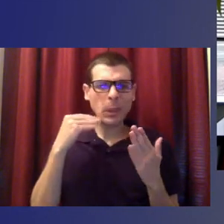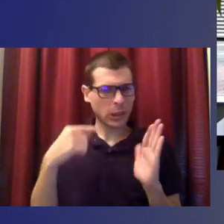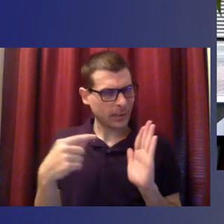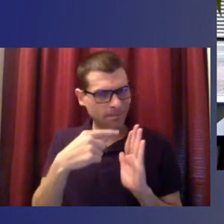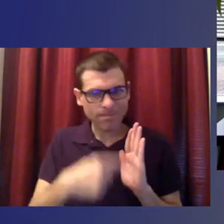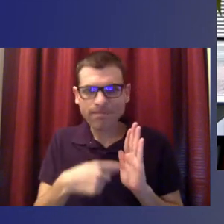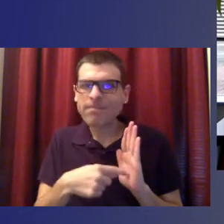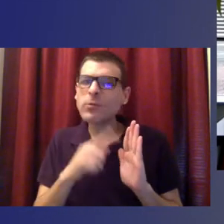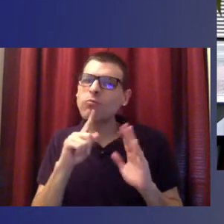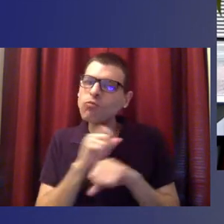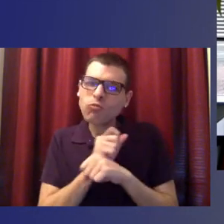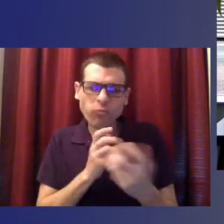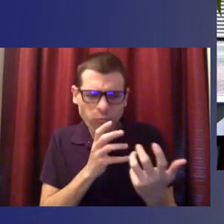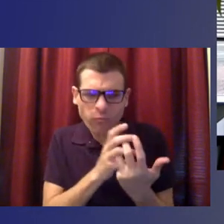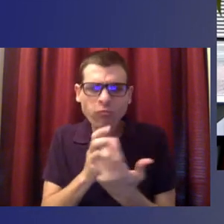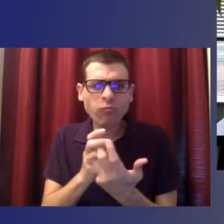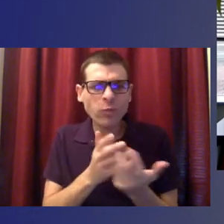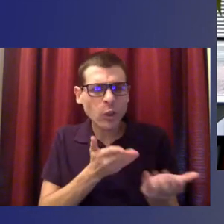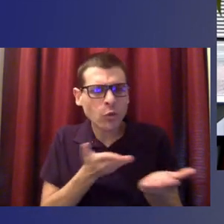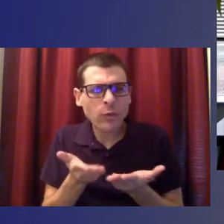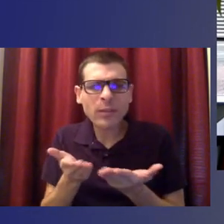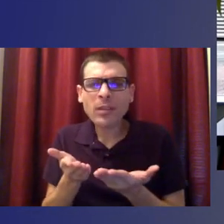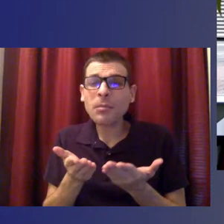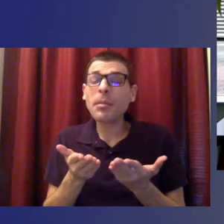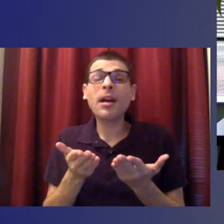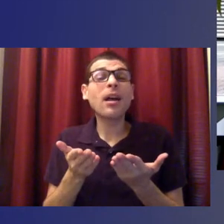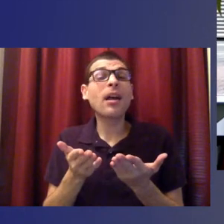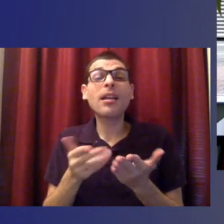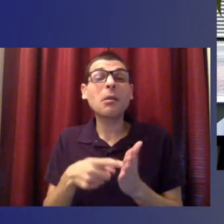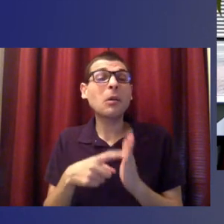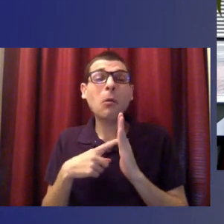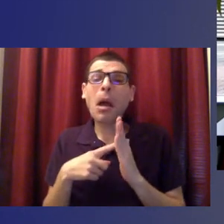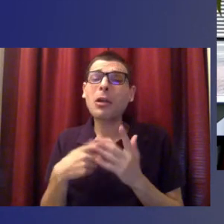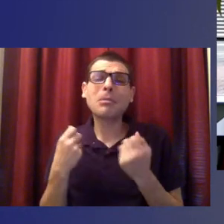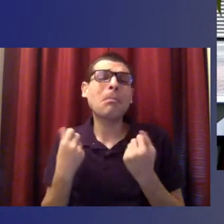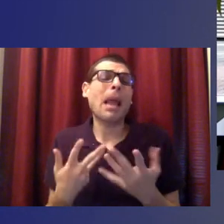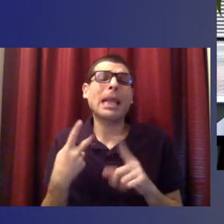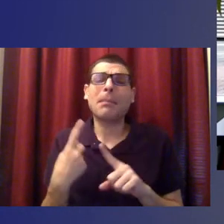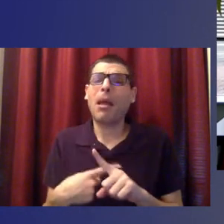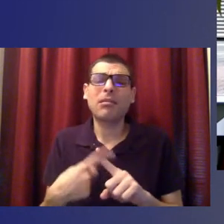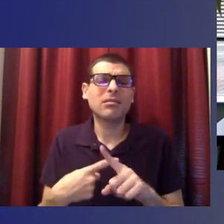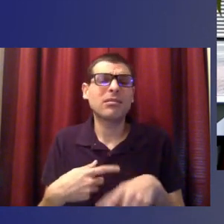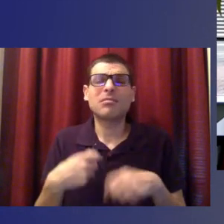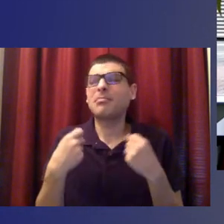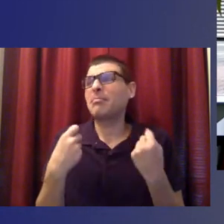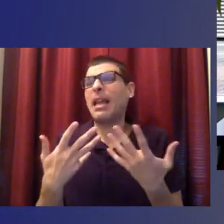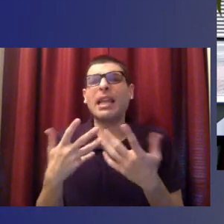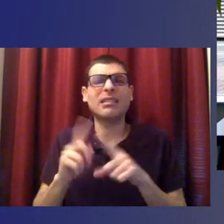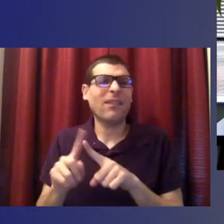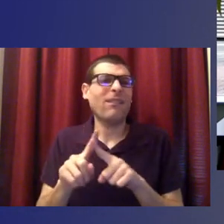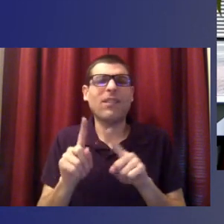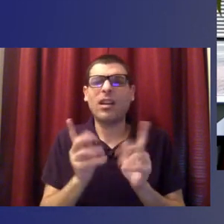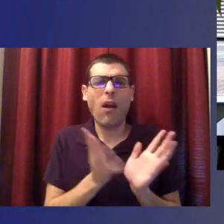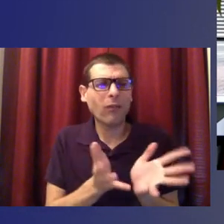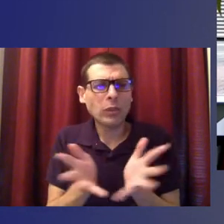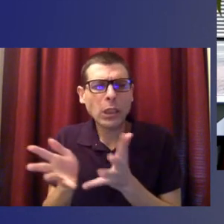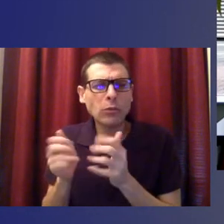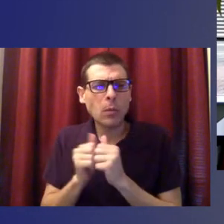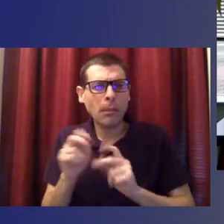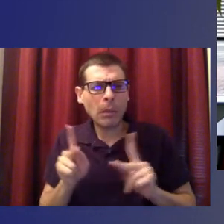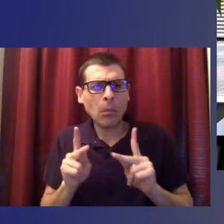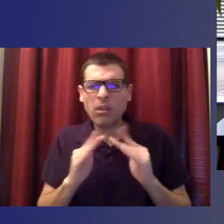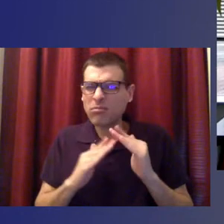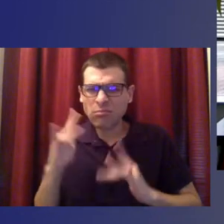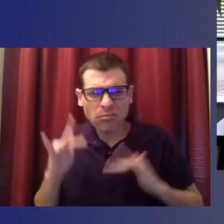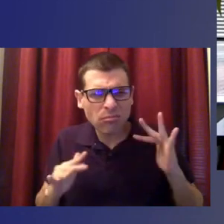been months of conversations with folks from such a broad background to really get at what are we